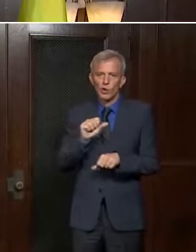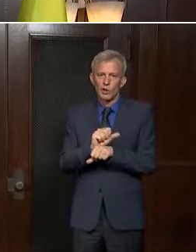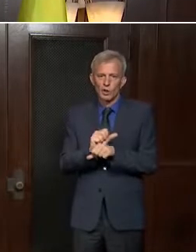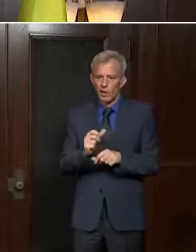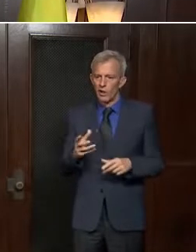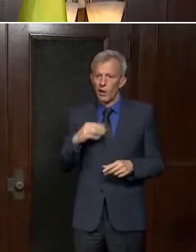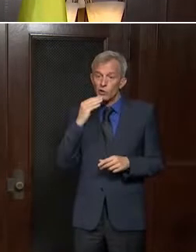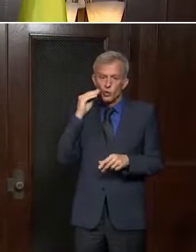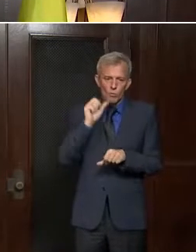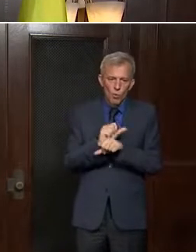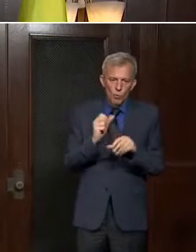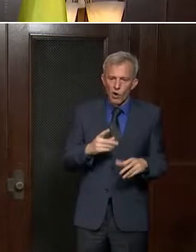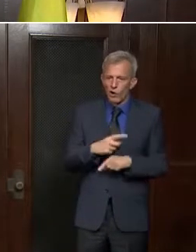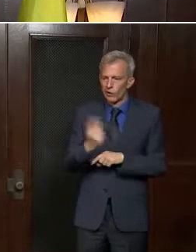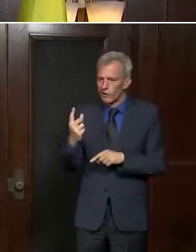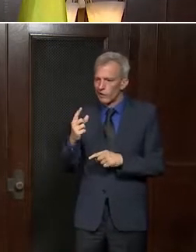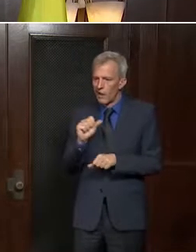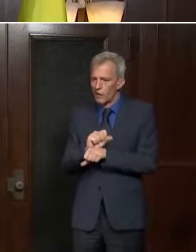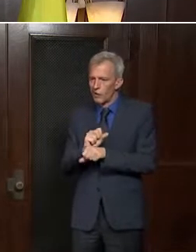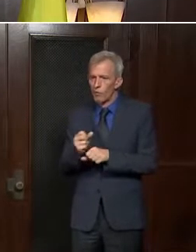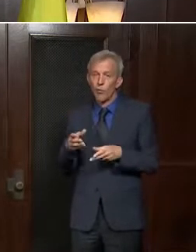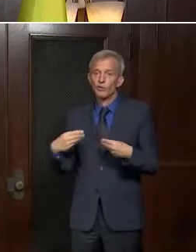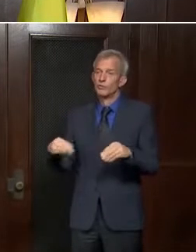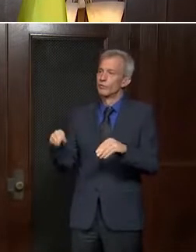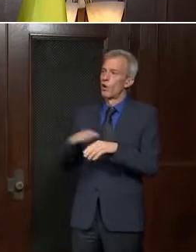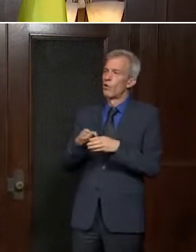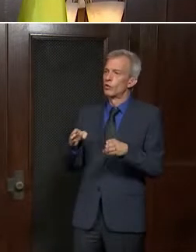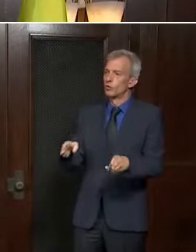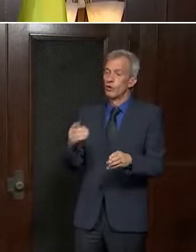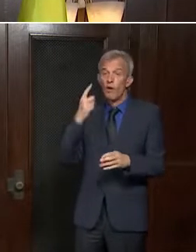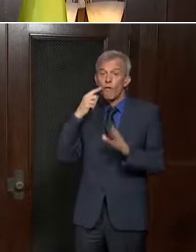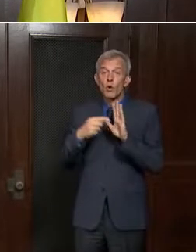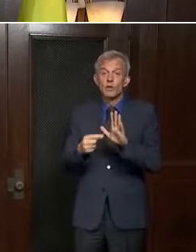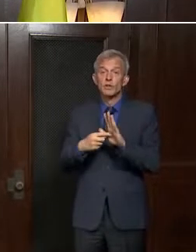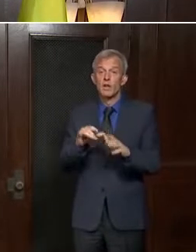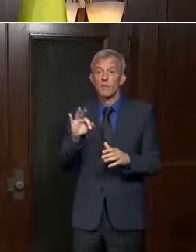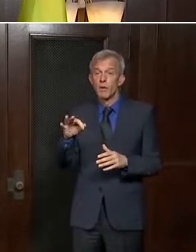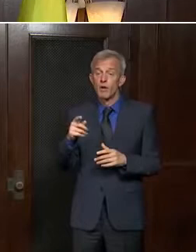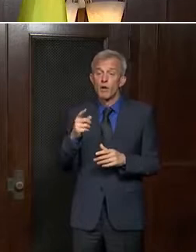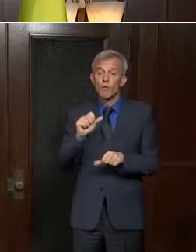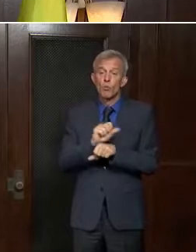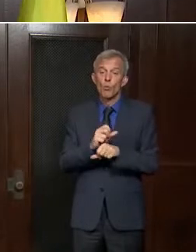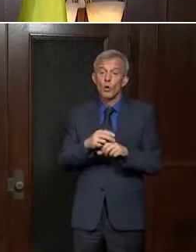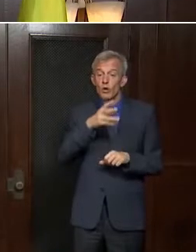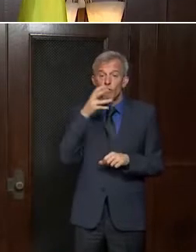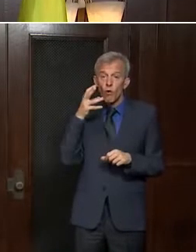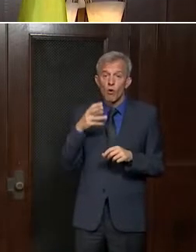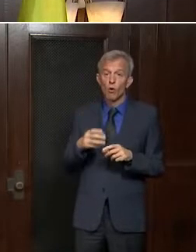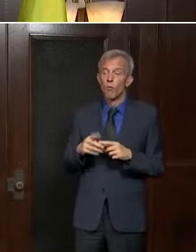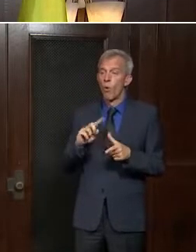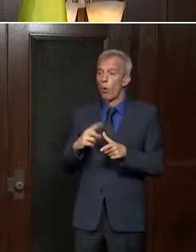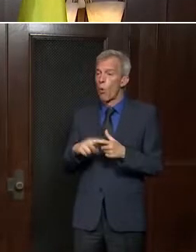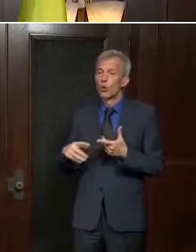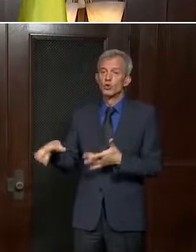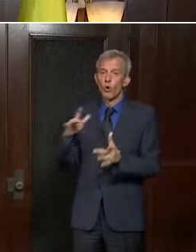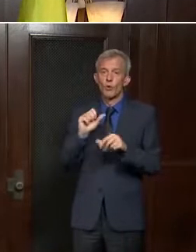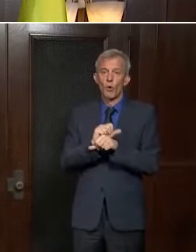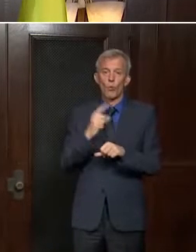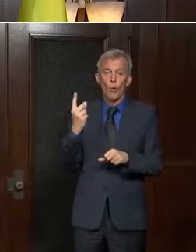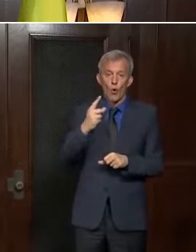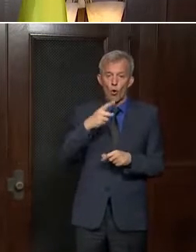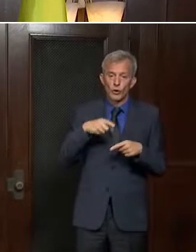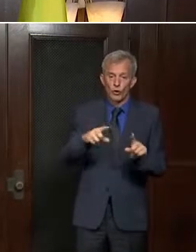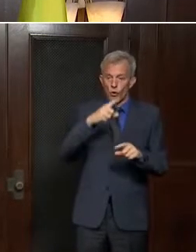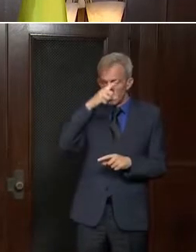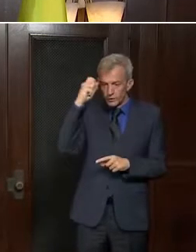workers, day laborers, or street vendors. For example, if you are a seasonal worker in agriculture or tourism. And households currently